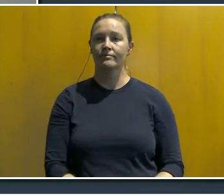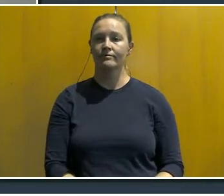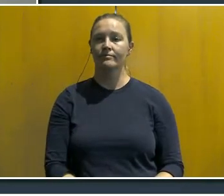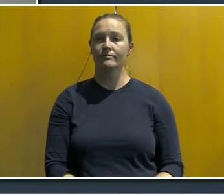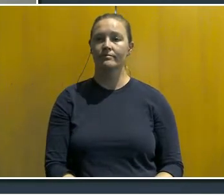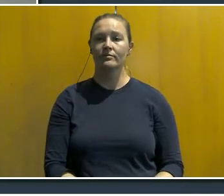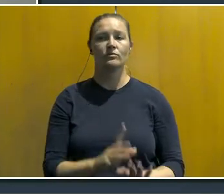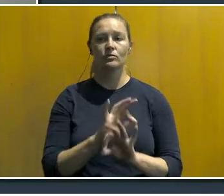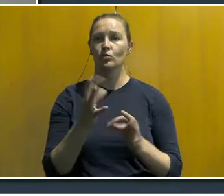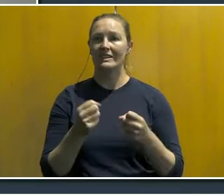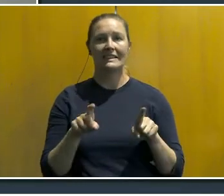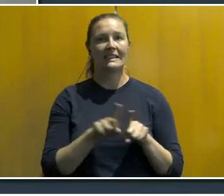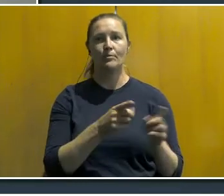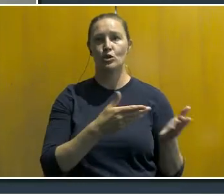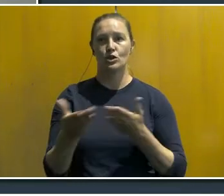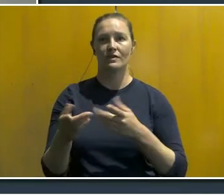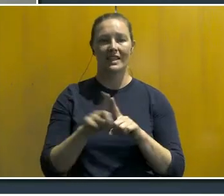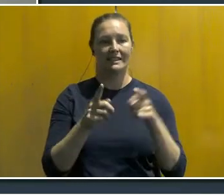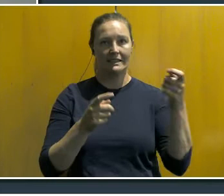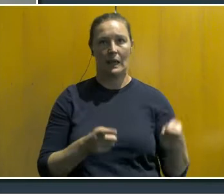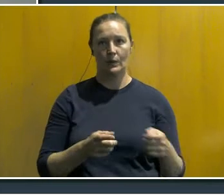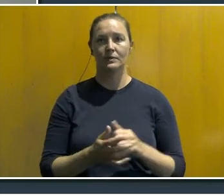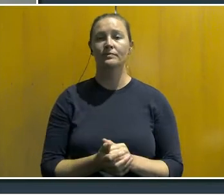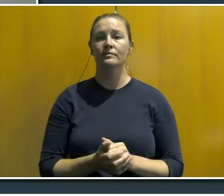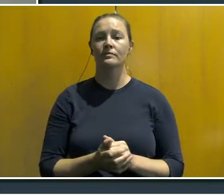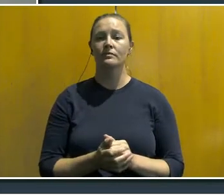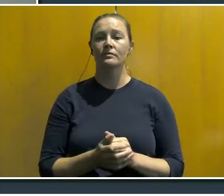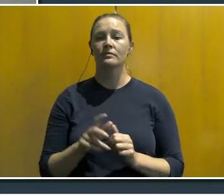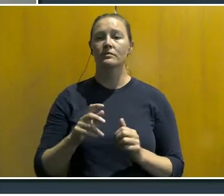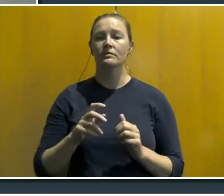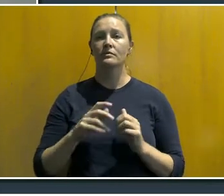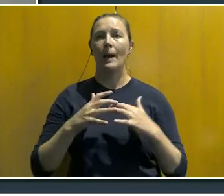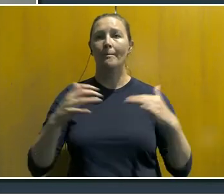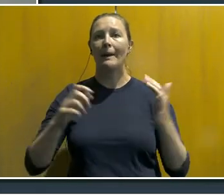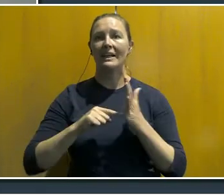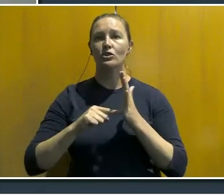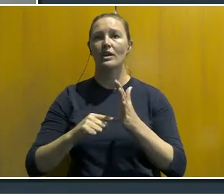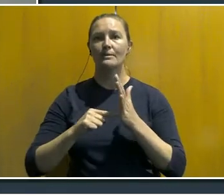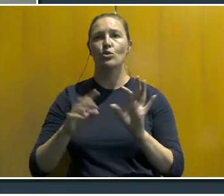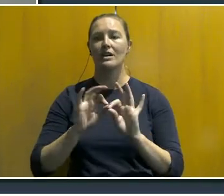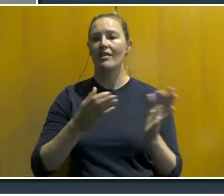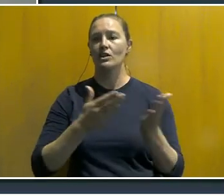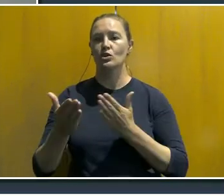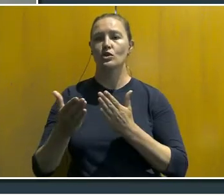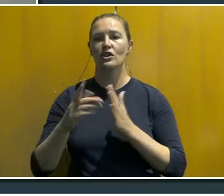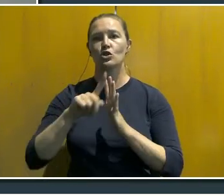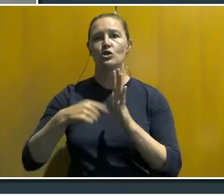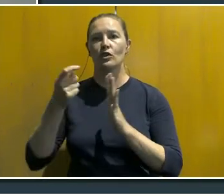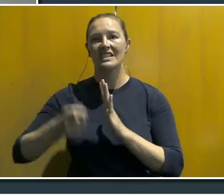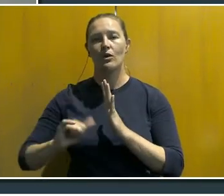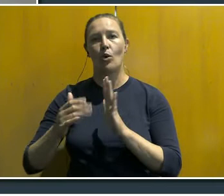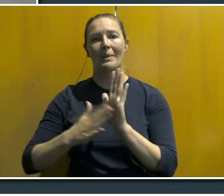or the same services in the area. Public transport does not service Jubilestown Miani. Rural standard